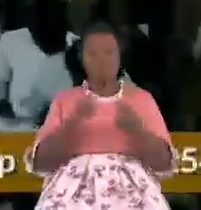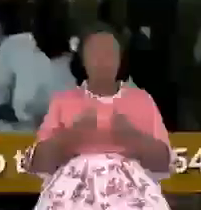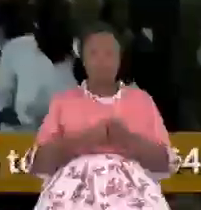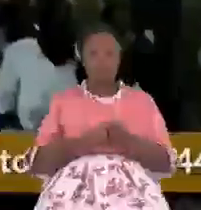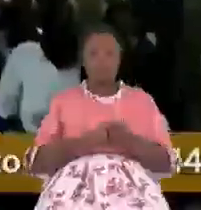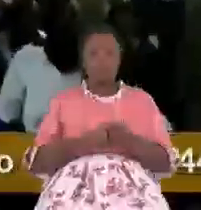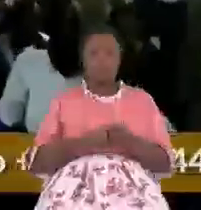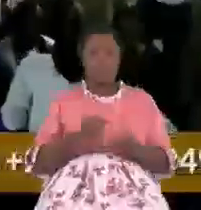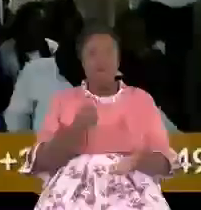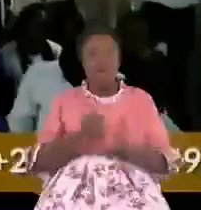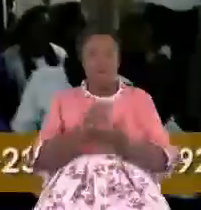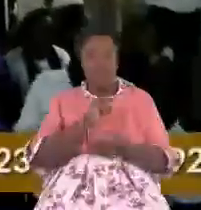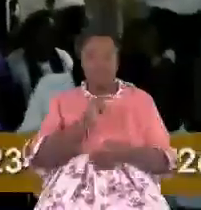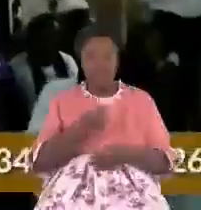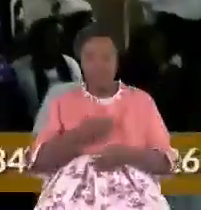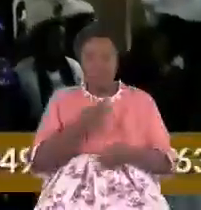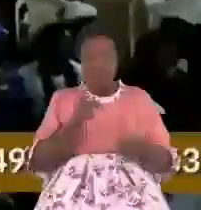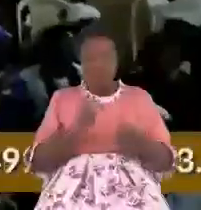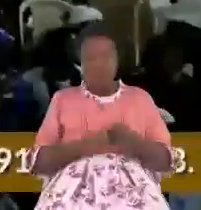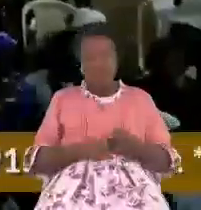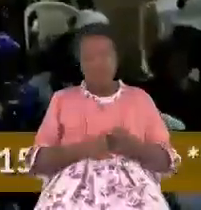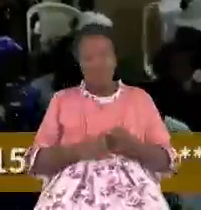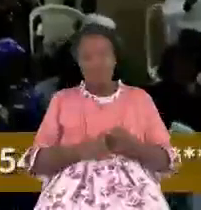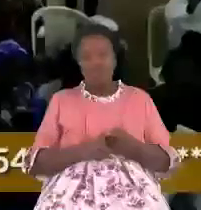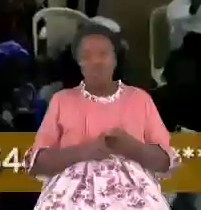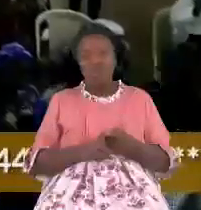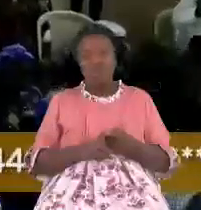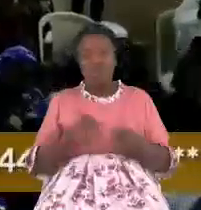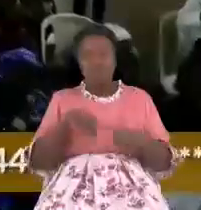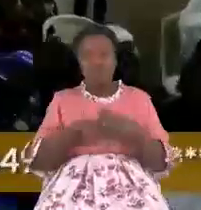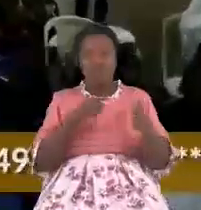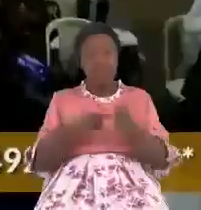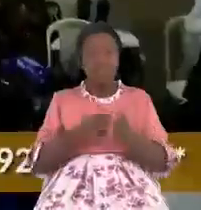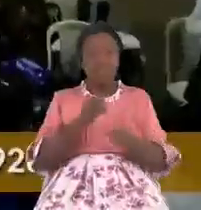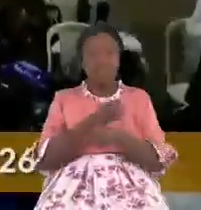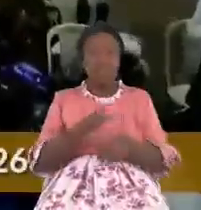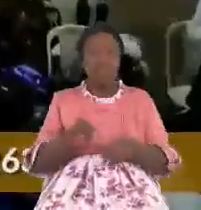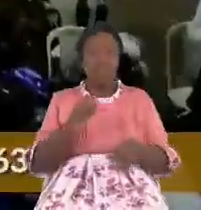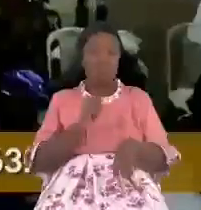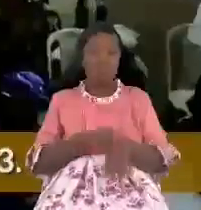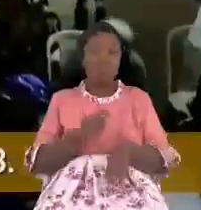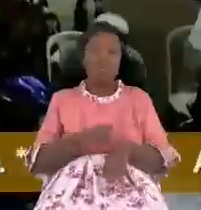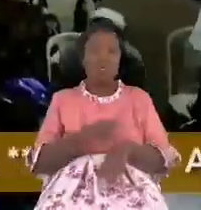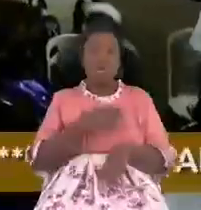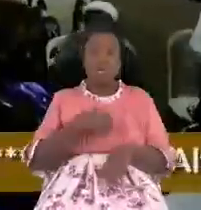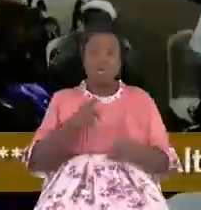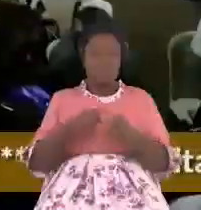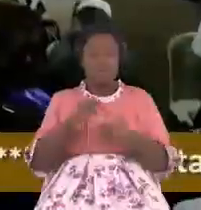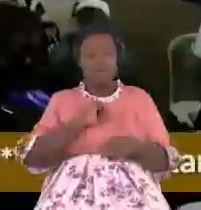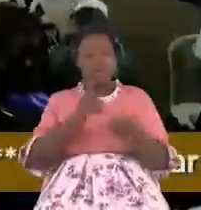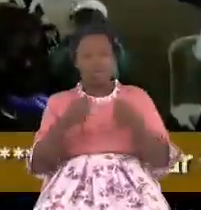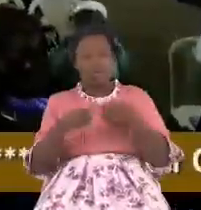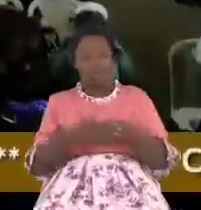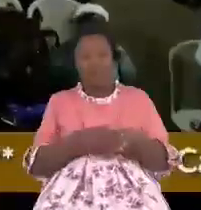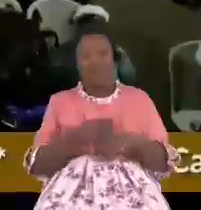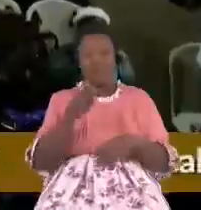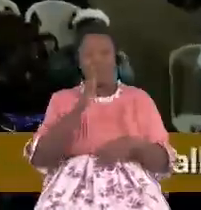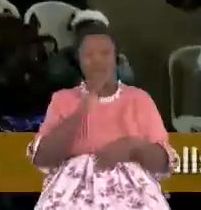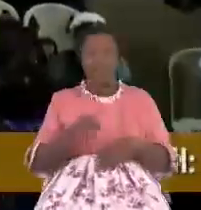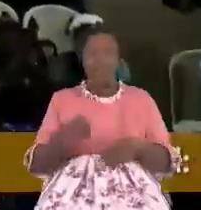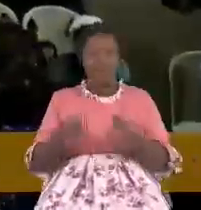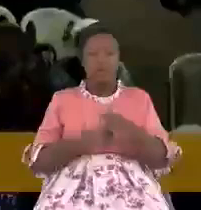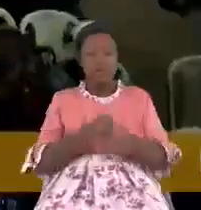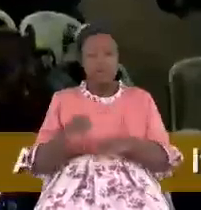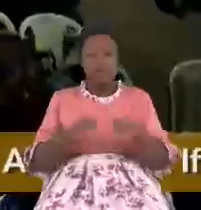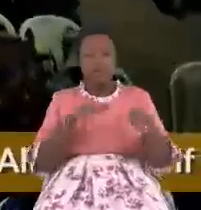leaders in this counseling period and then i'll come back there'll be a performance of miracle in your